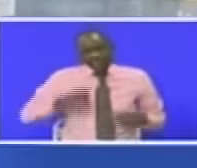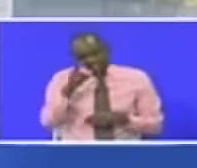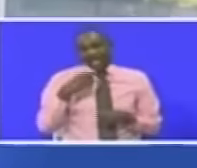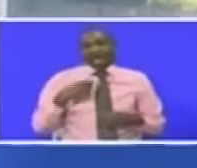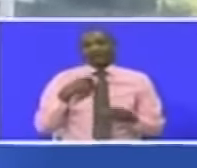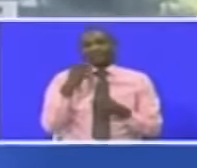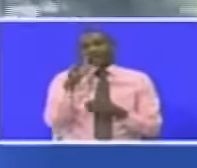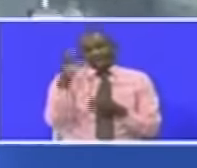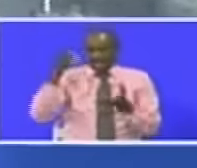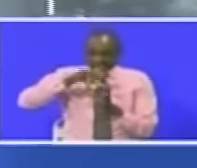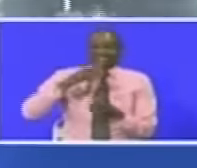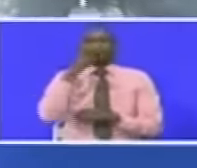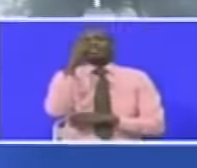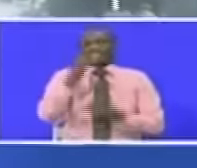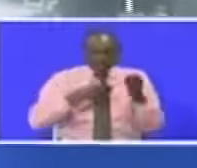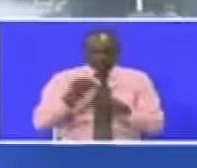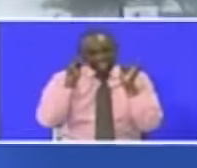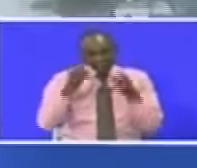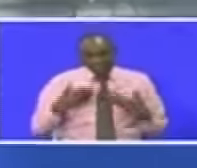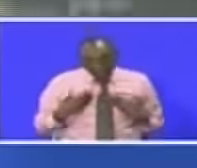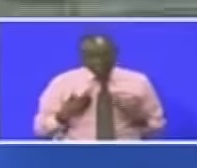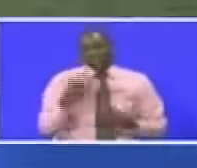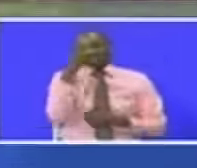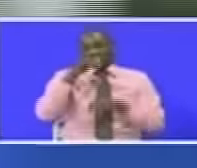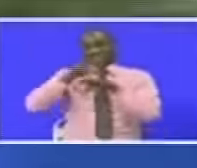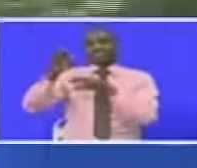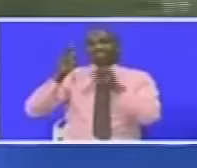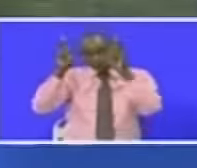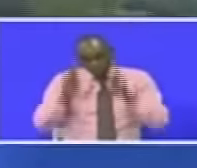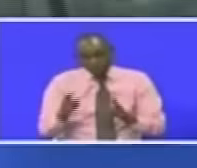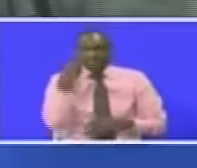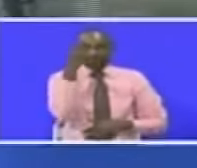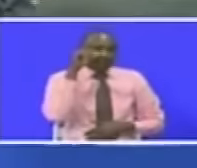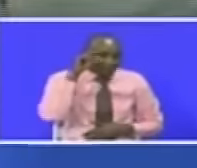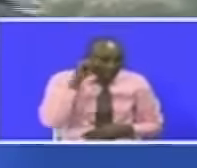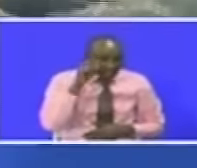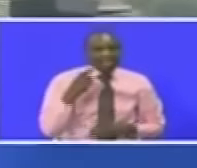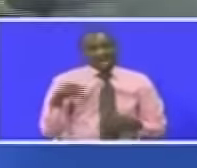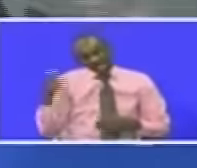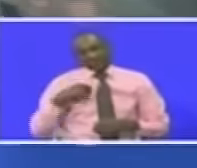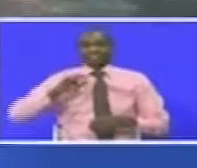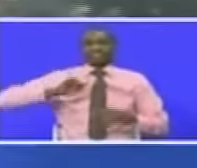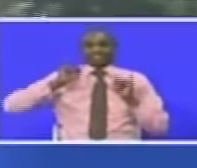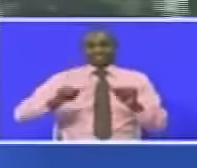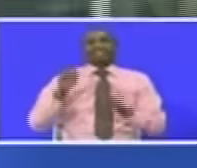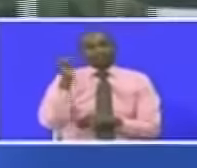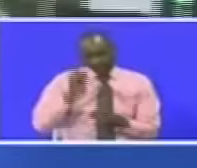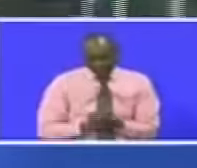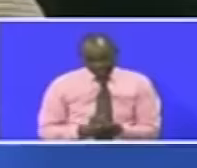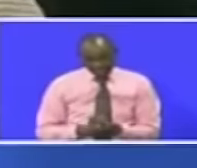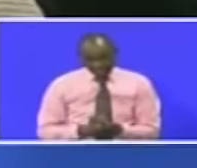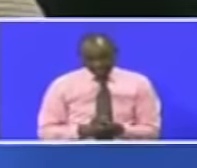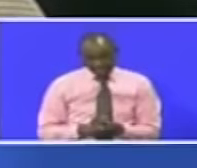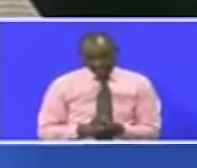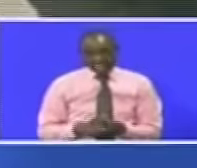government acquired 20 of them, with 3 being sent to Kisumu, 3 in Mombasa, and the rest in Nairobi County. If you're too